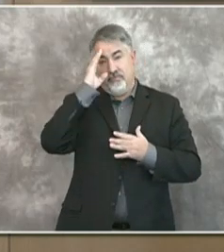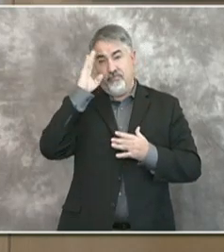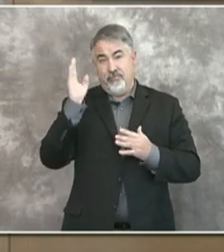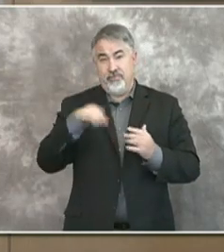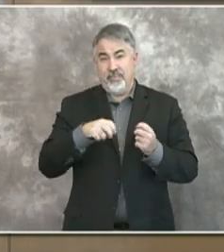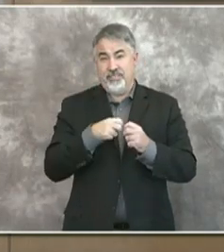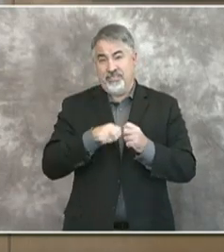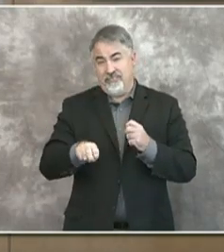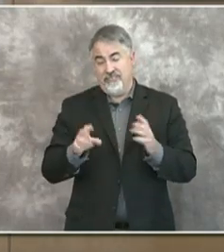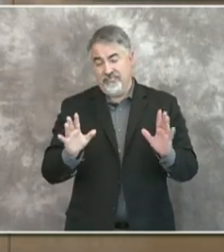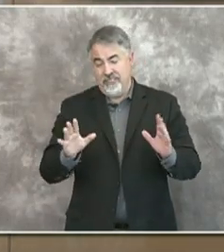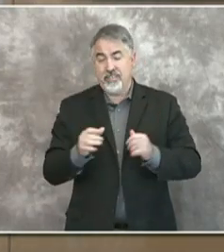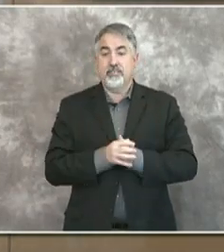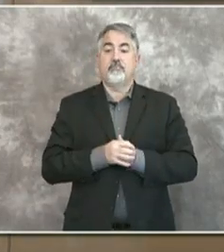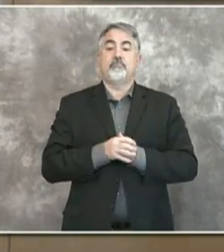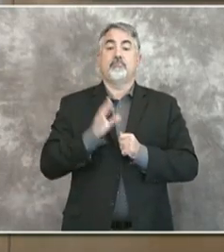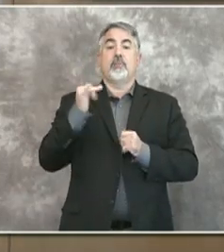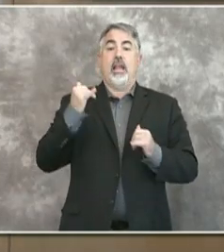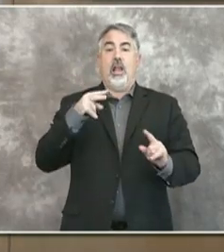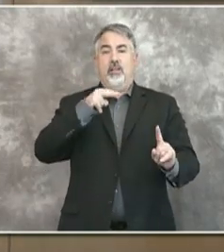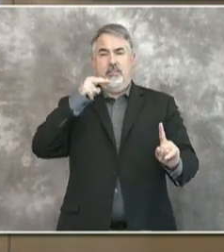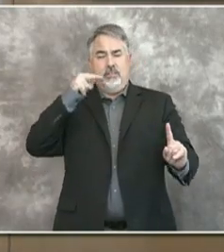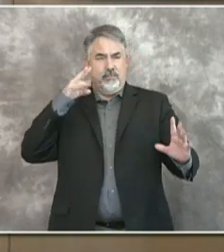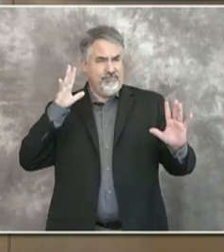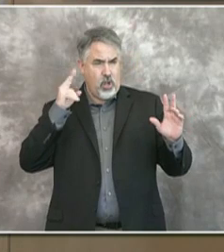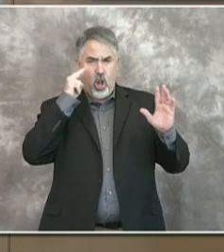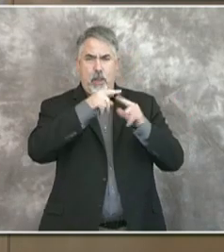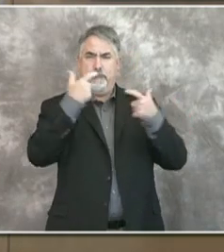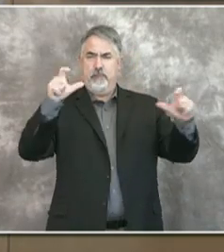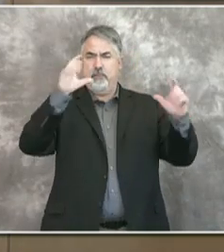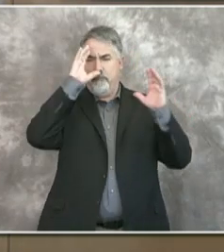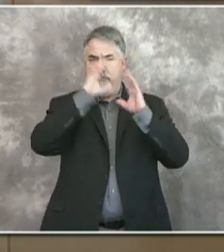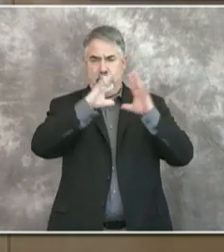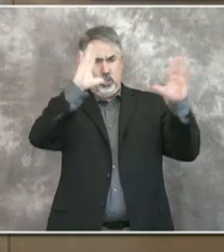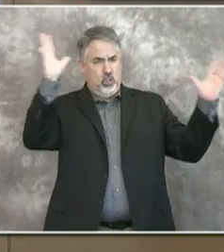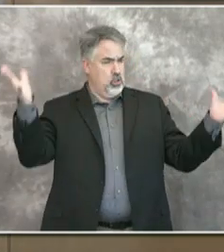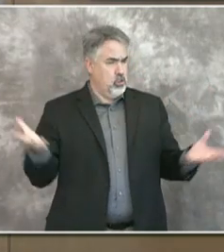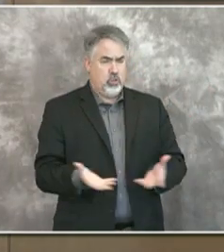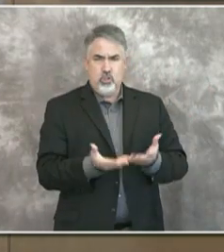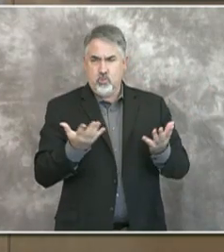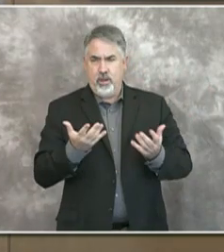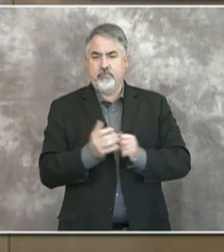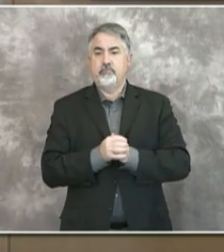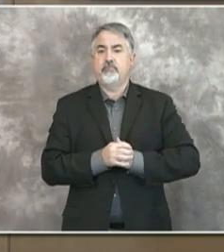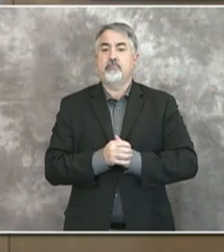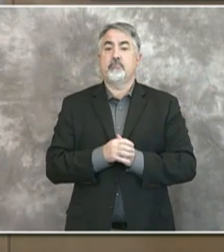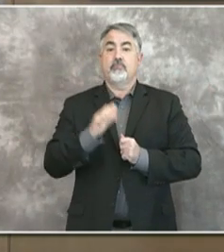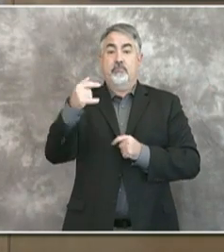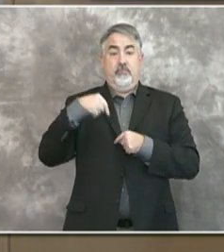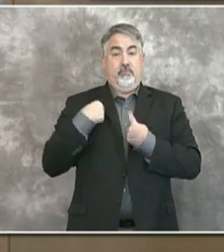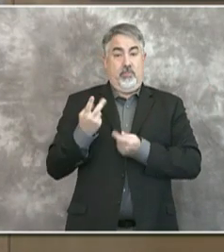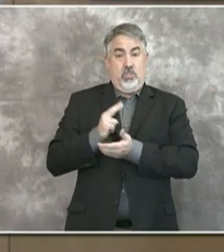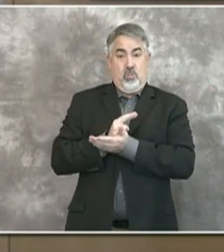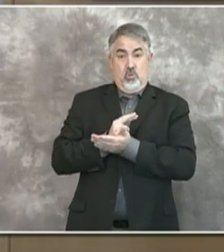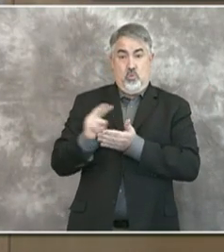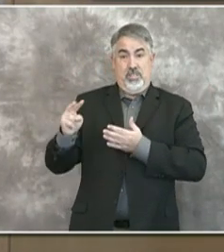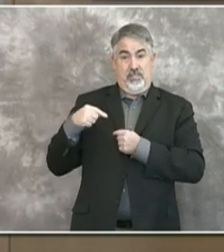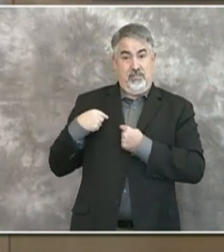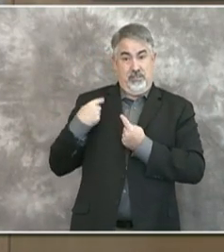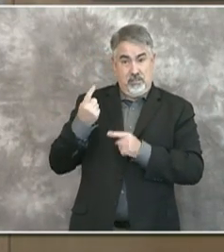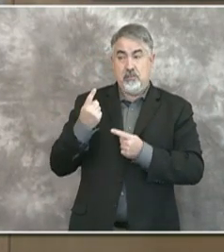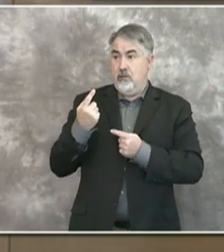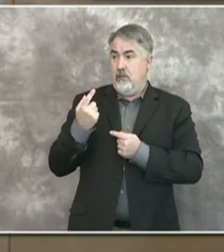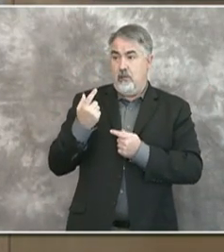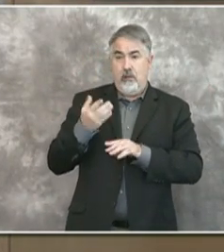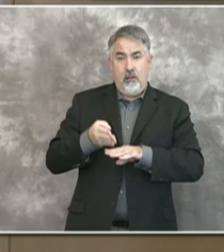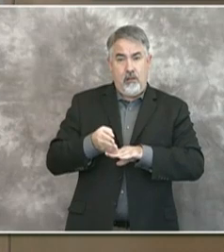view of our situation. In the last 2 weeks, our region has made significant progress in stabilizing things and